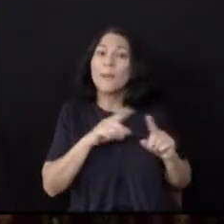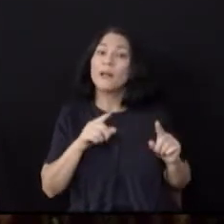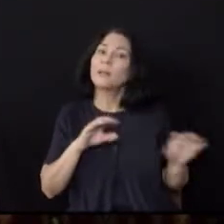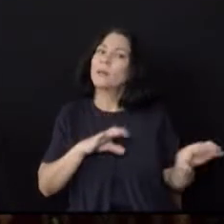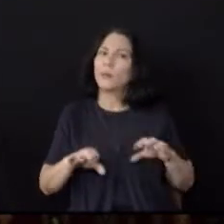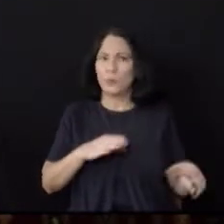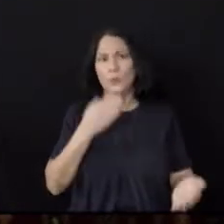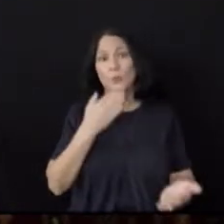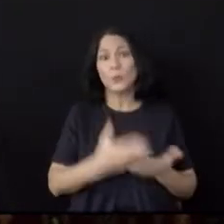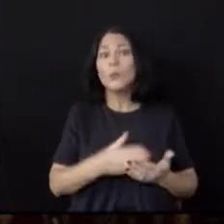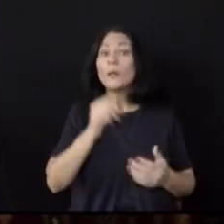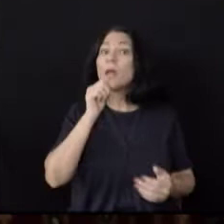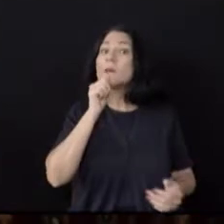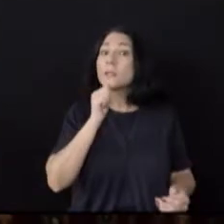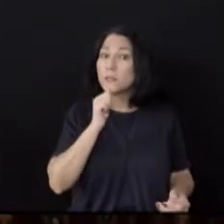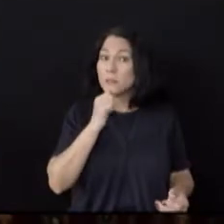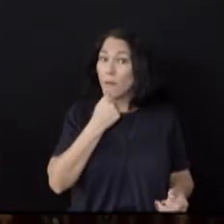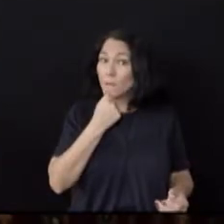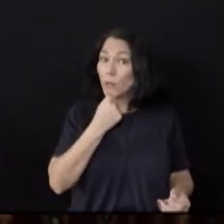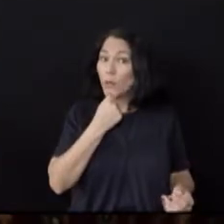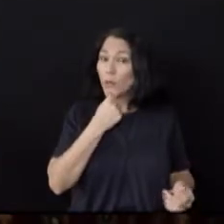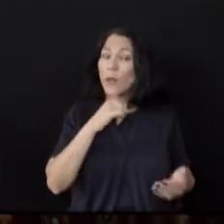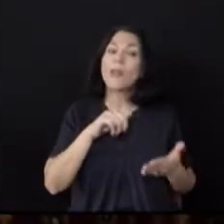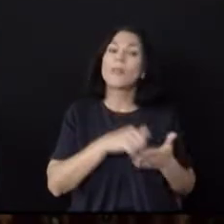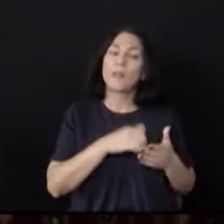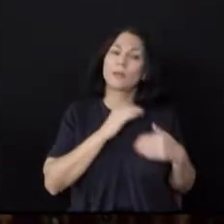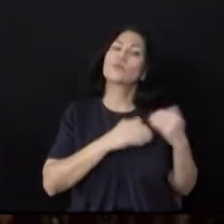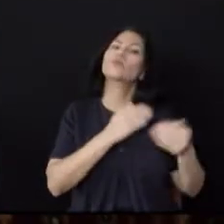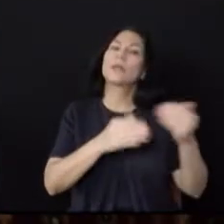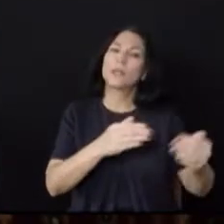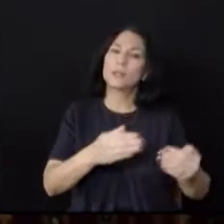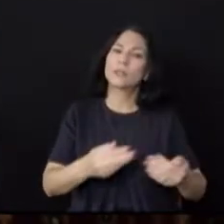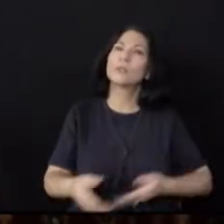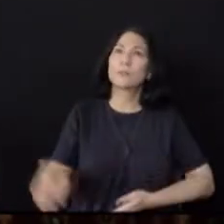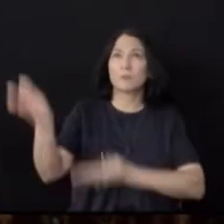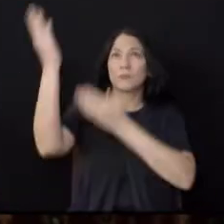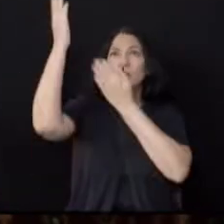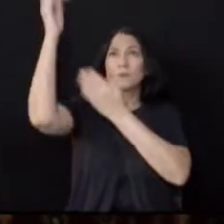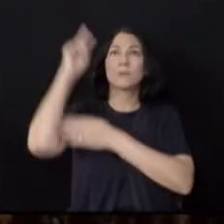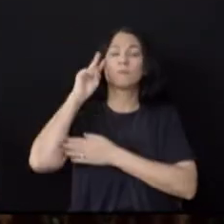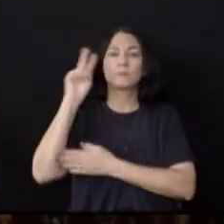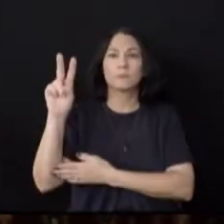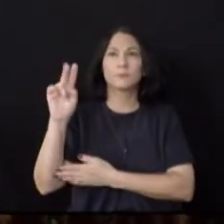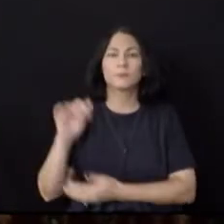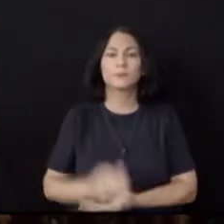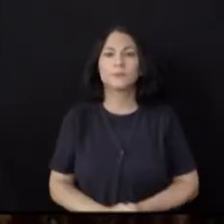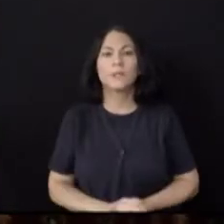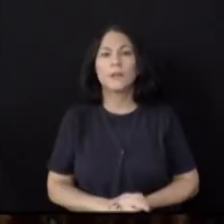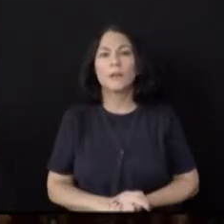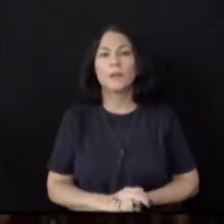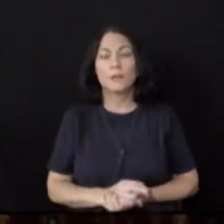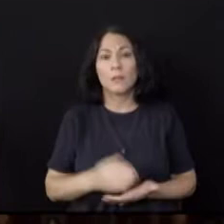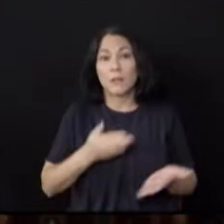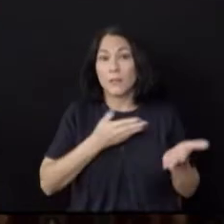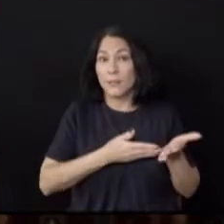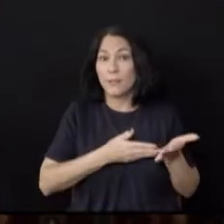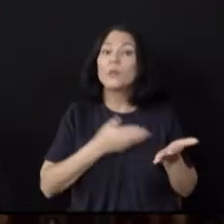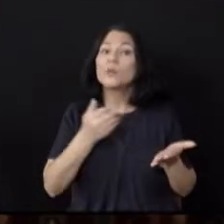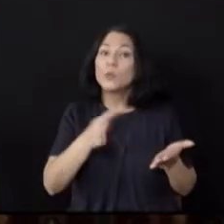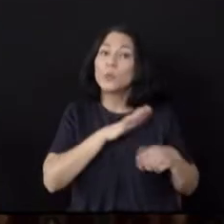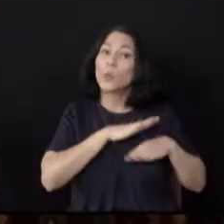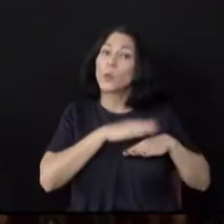for it, you endure, this is a gracious thing in the sight of God. For to this you have been